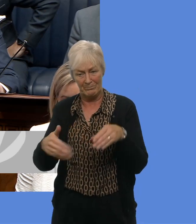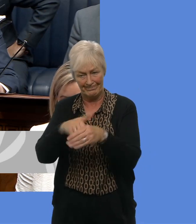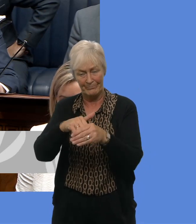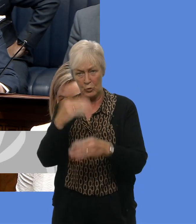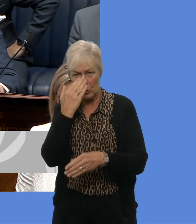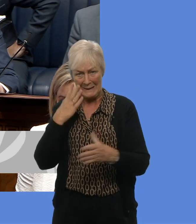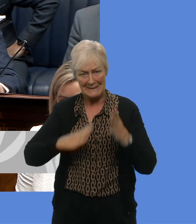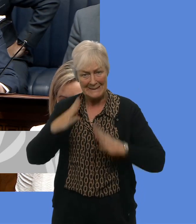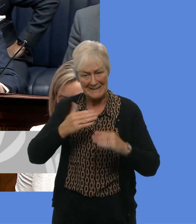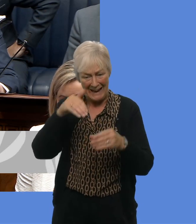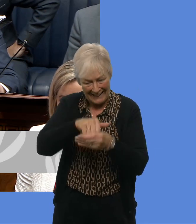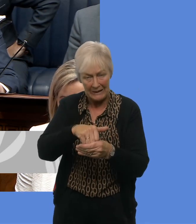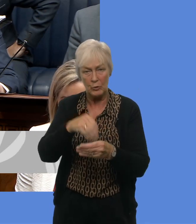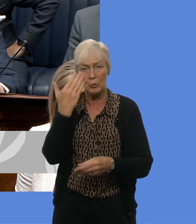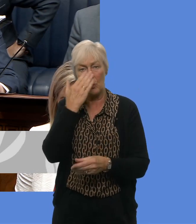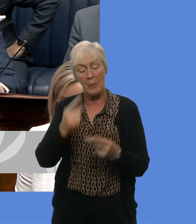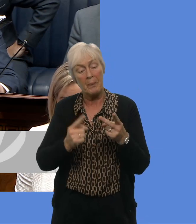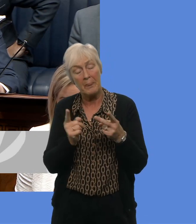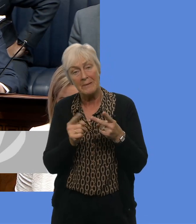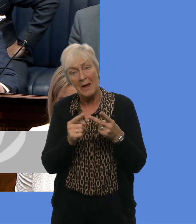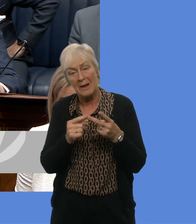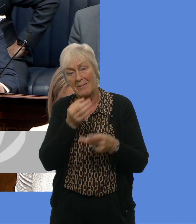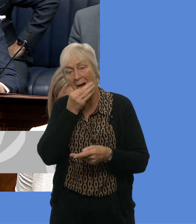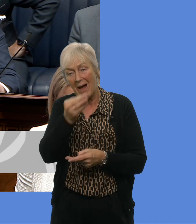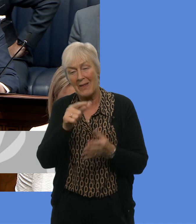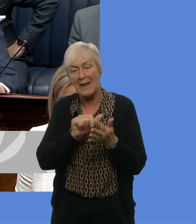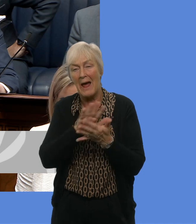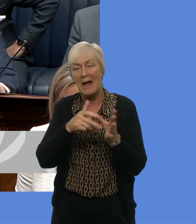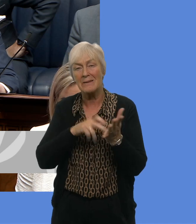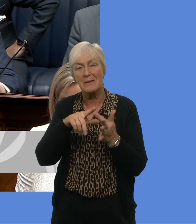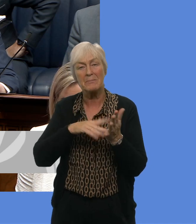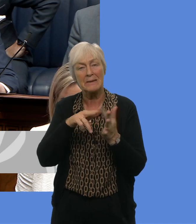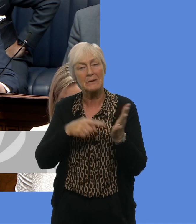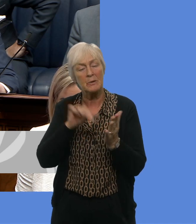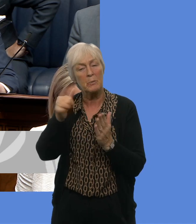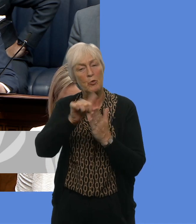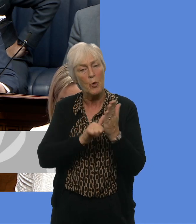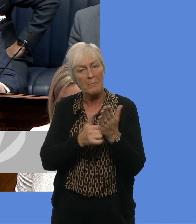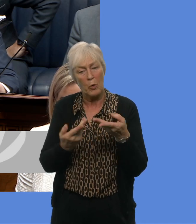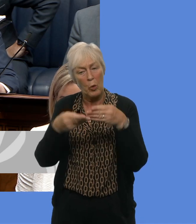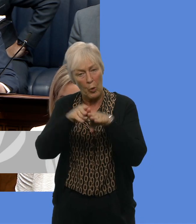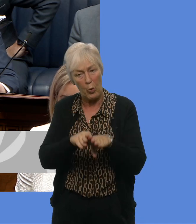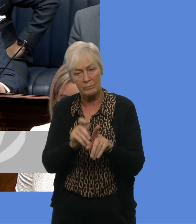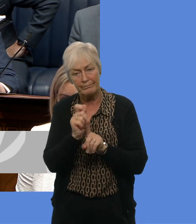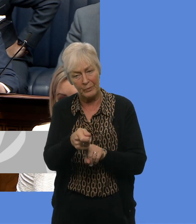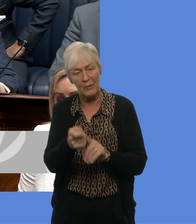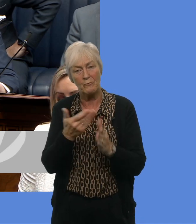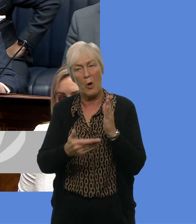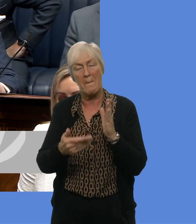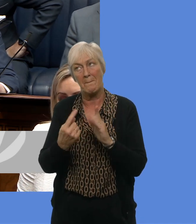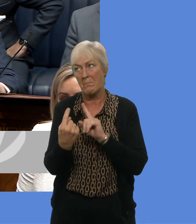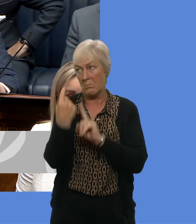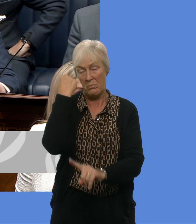needs in schools. The second call to the School Enhancement Programme closed for applications from school managing authorities in